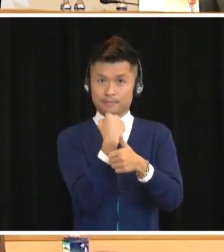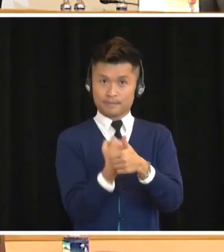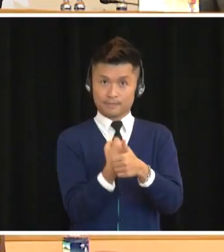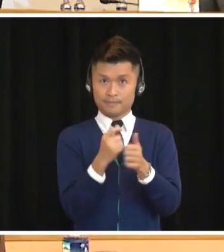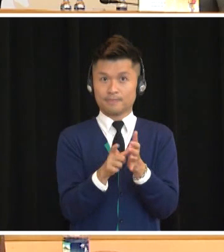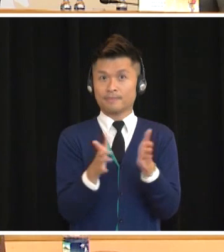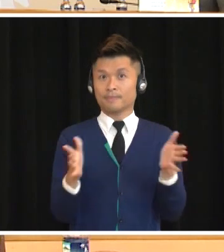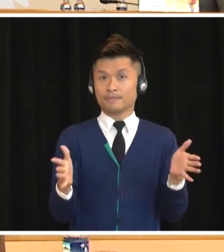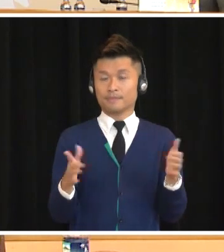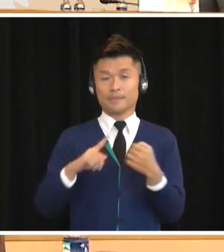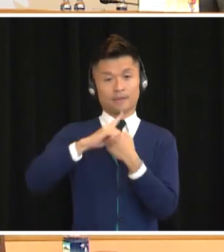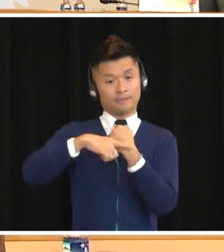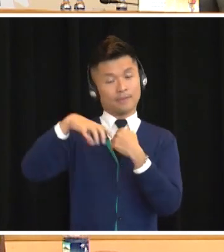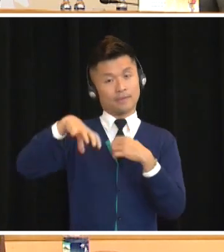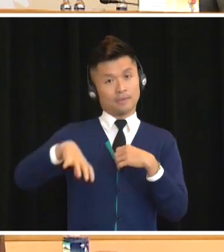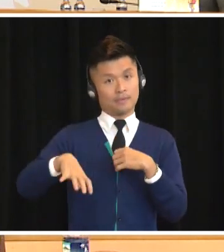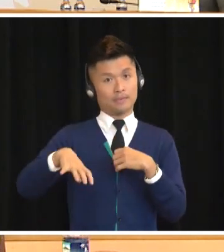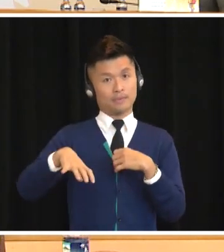During pretrial detention,